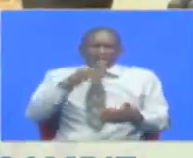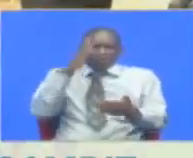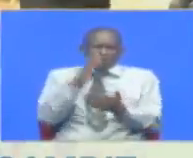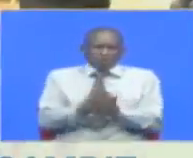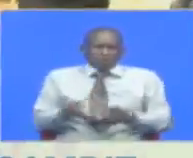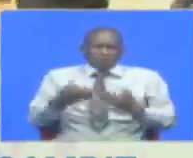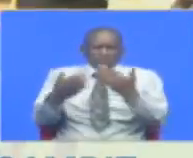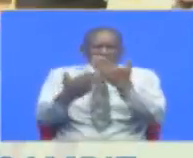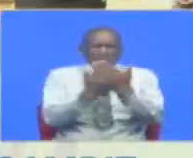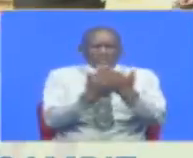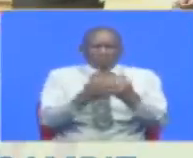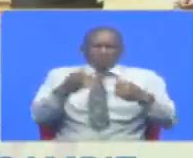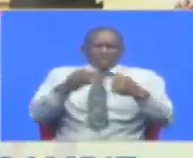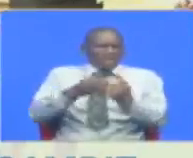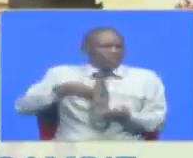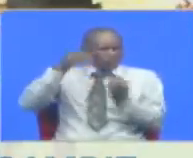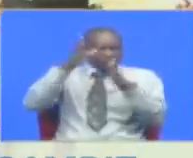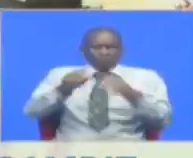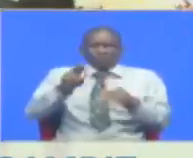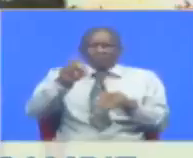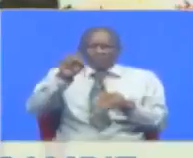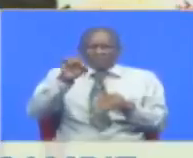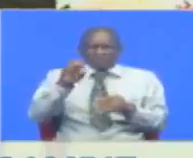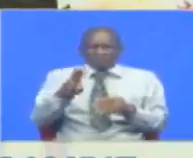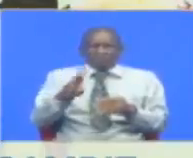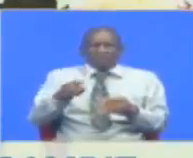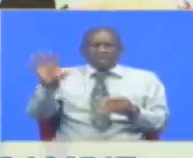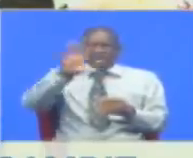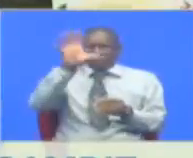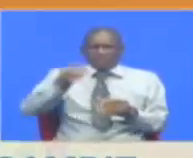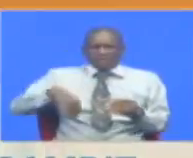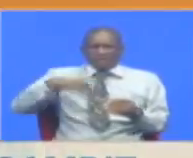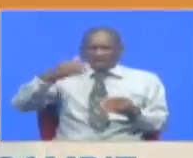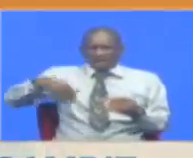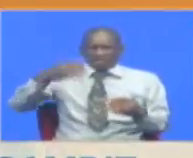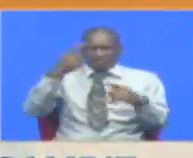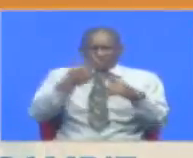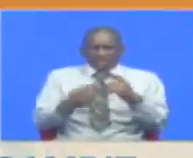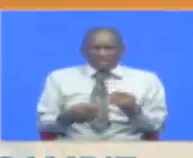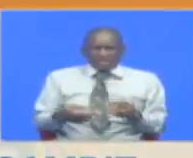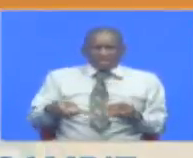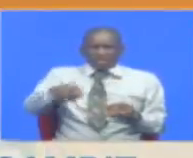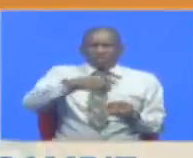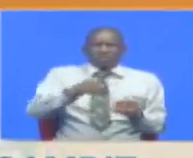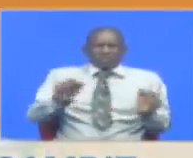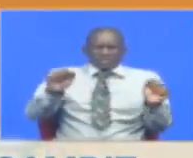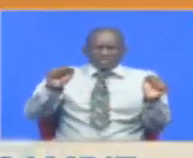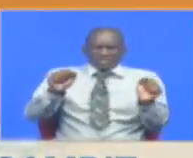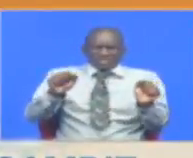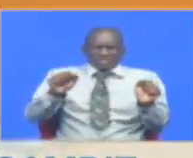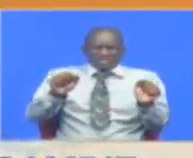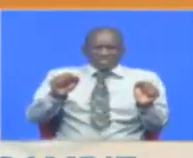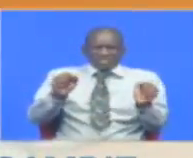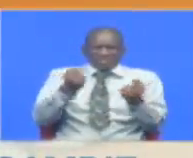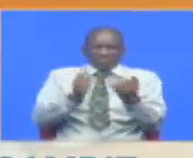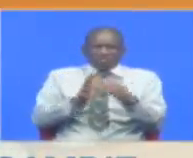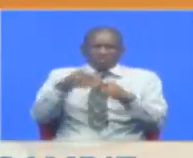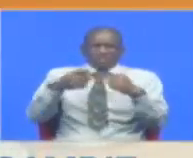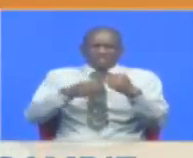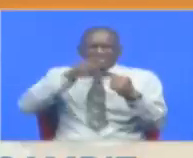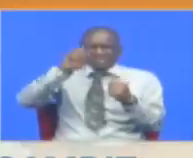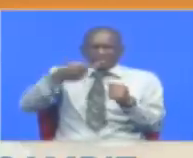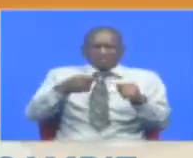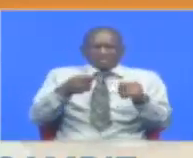internships to 8 students from USIU Africa every year. We serve more than 6,000